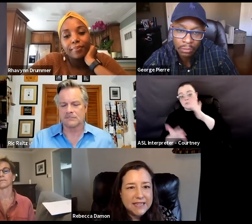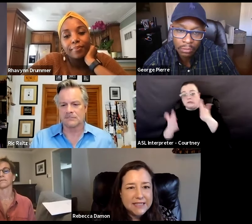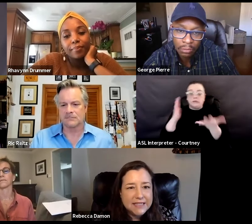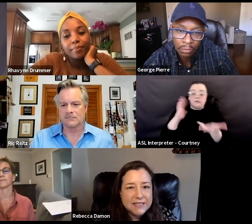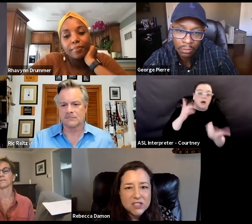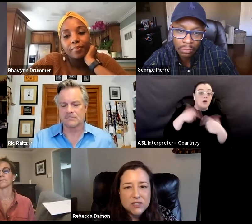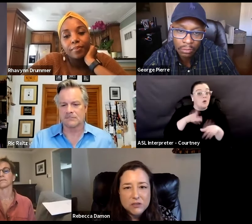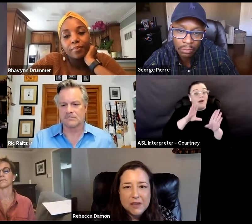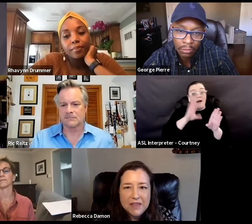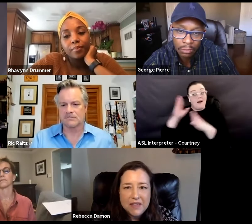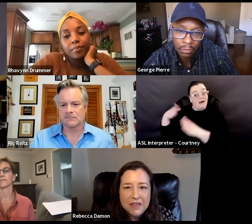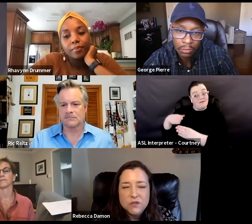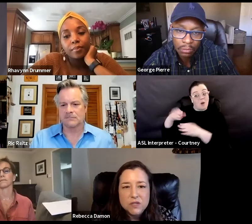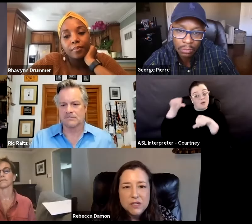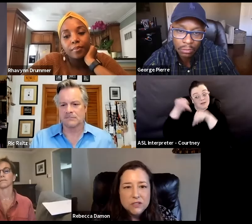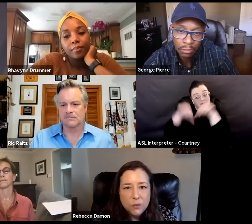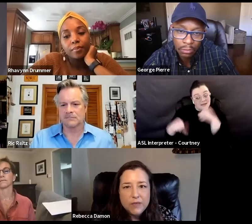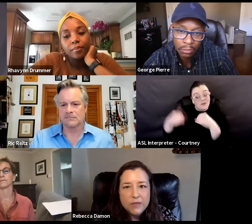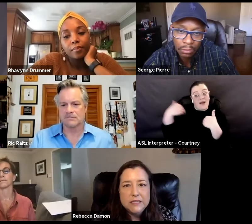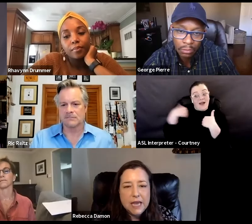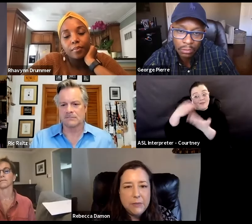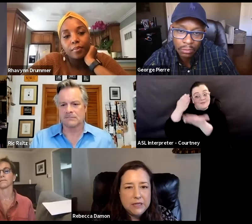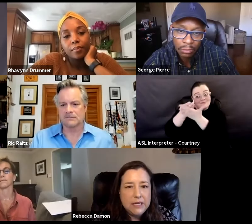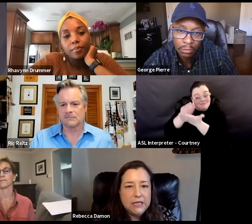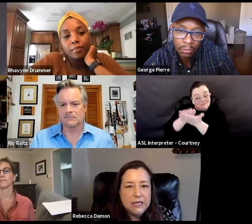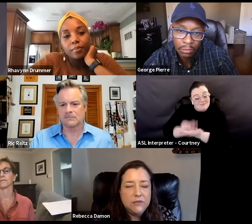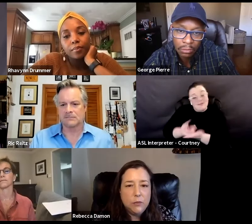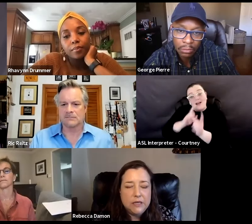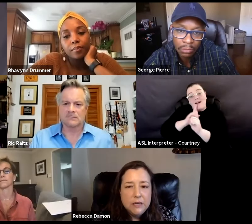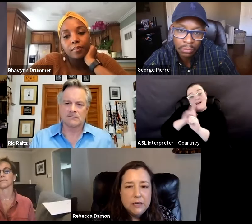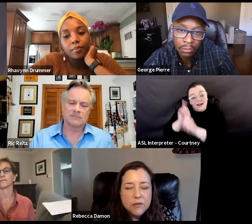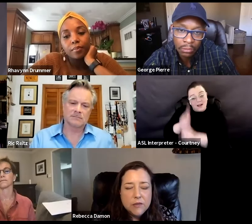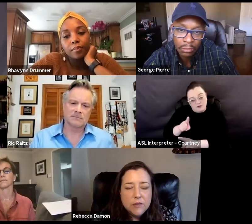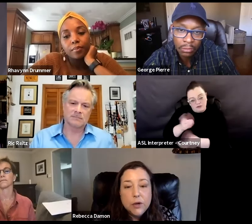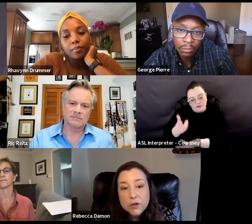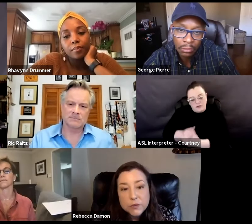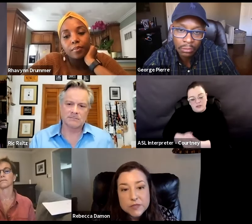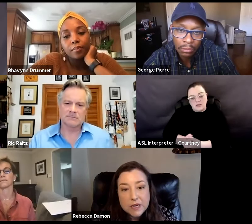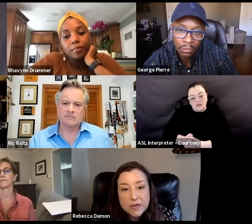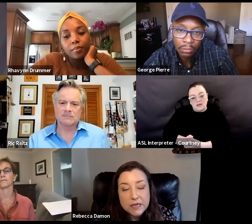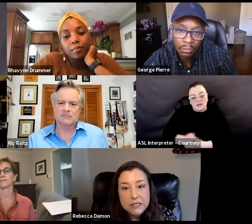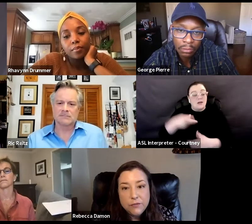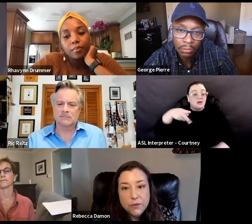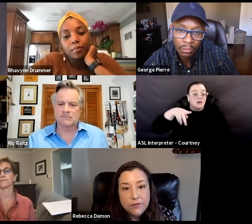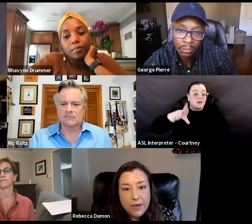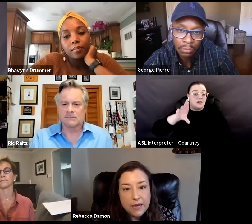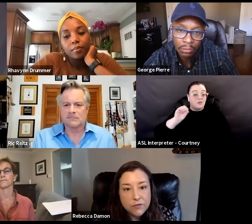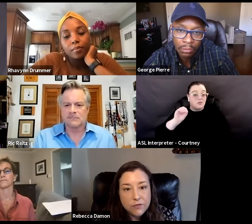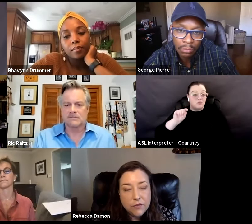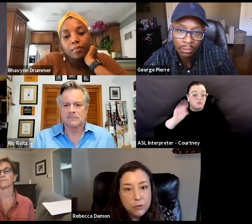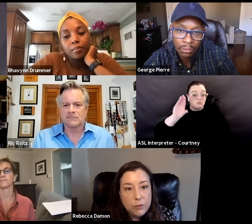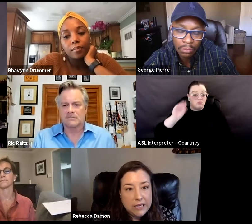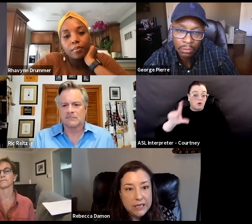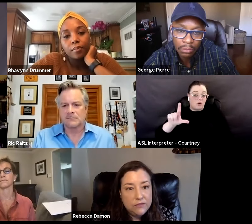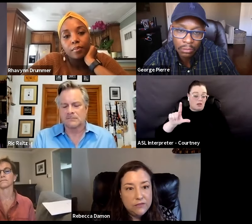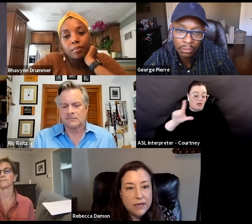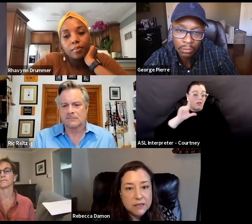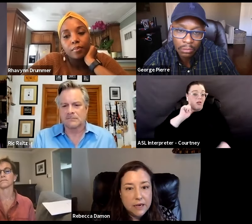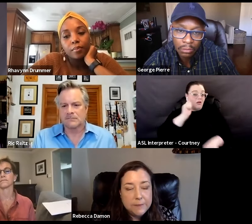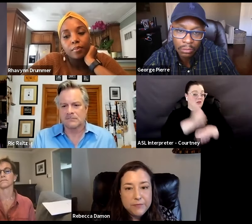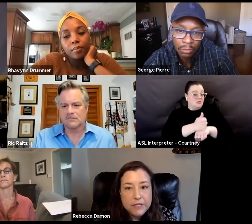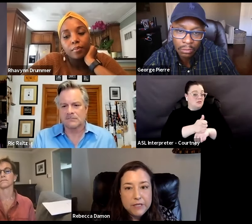to the science, you actually do have the answers to what needs to happen in any given moment. The protocols were designed for the fact that there would be,